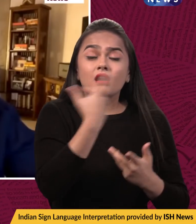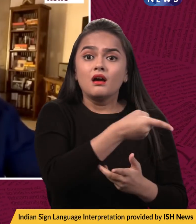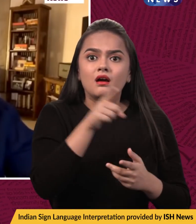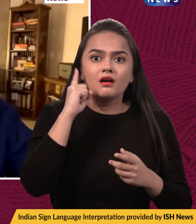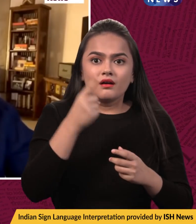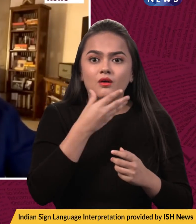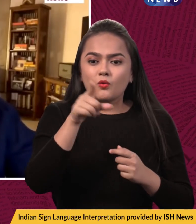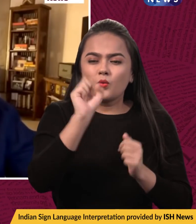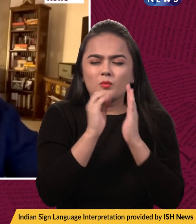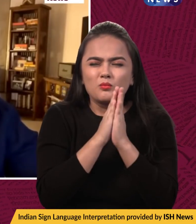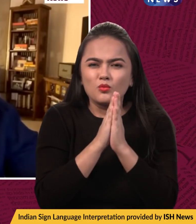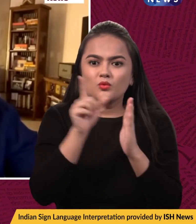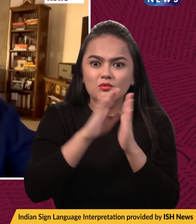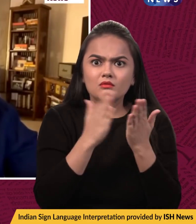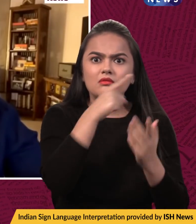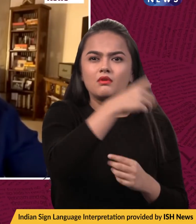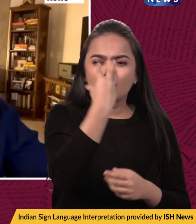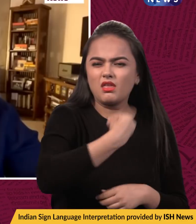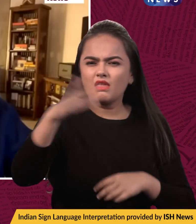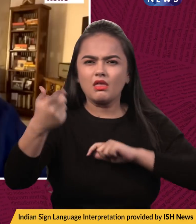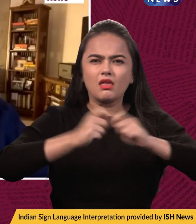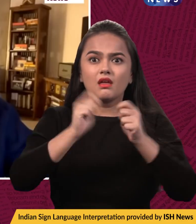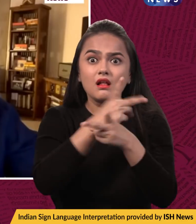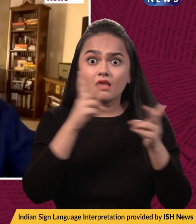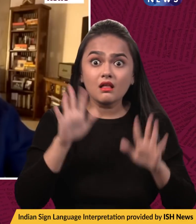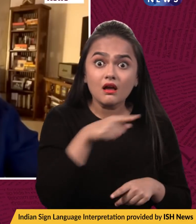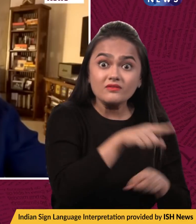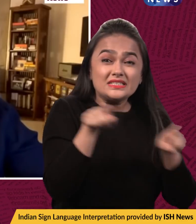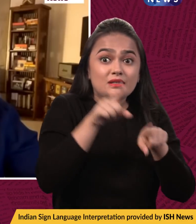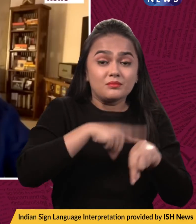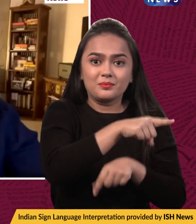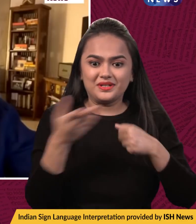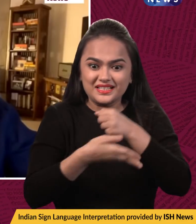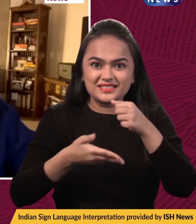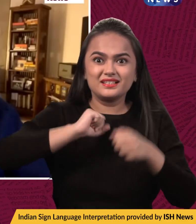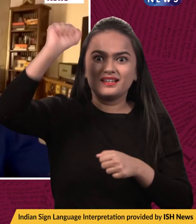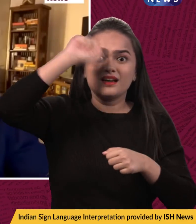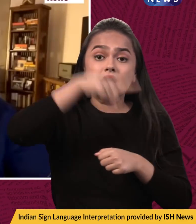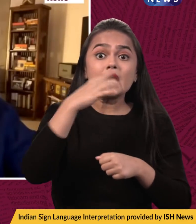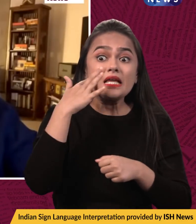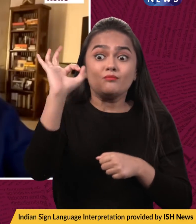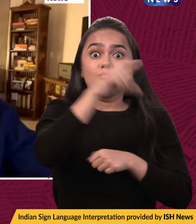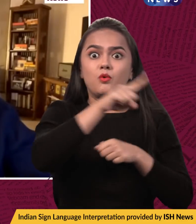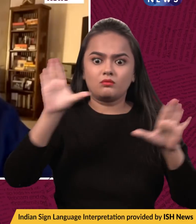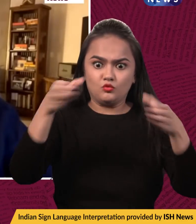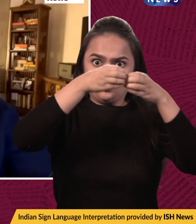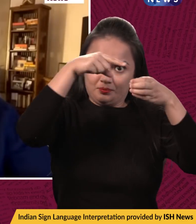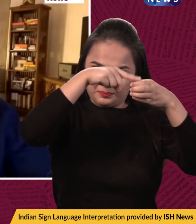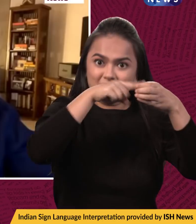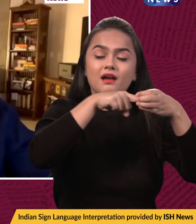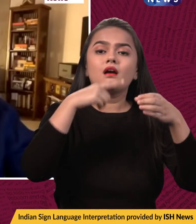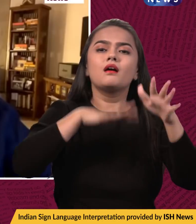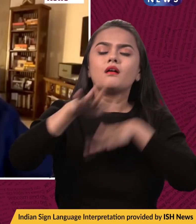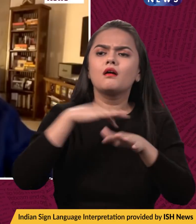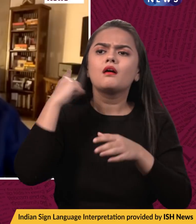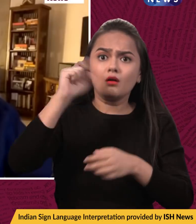here, of their holy book as a reason. Meanwhile, the Samyukta Kisan Morcha, which is the umbrella body of the farmers' unions that organized the